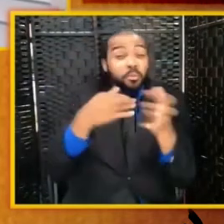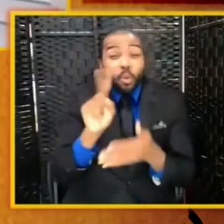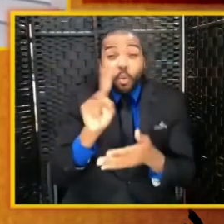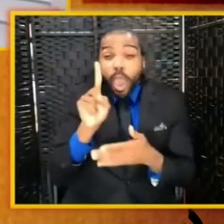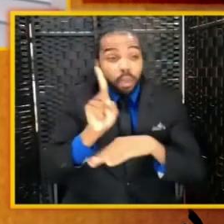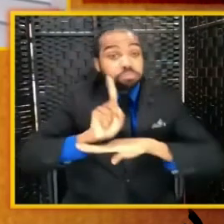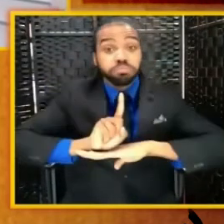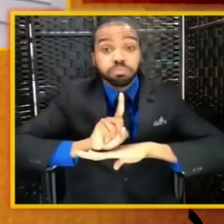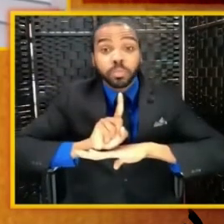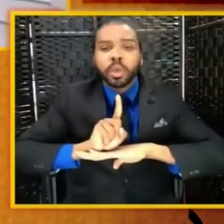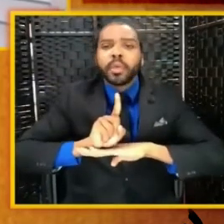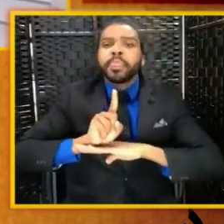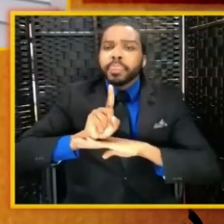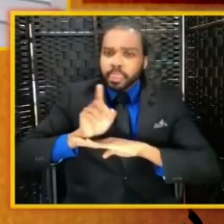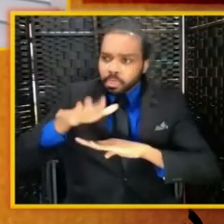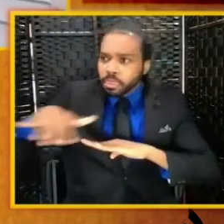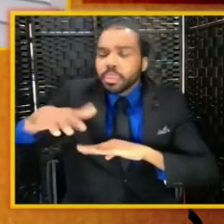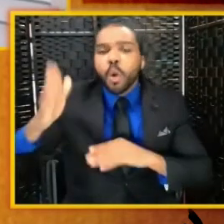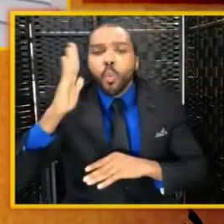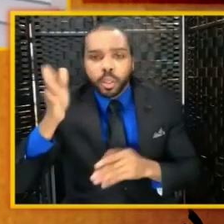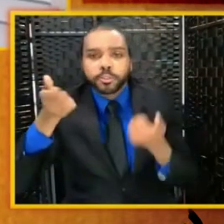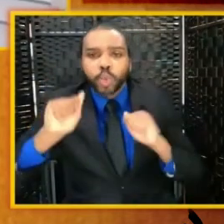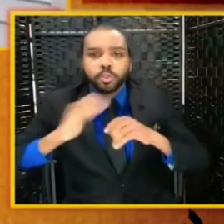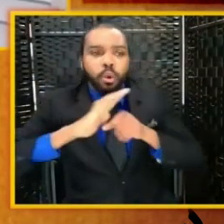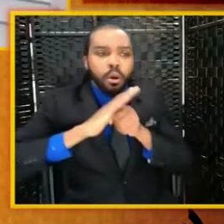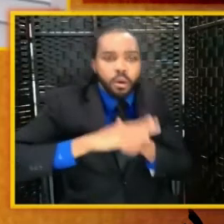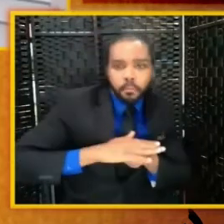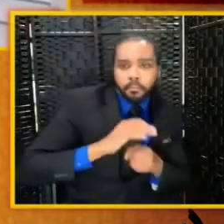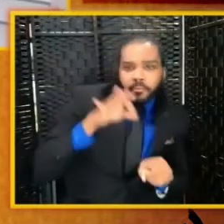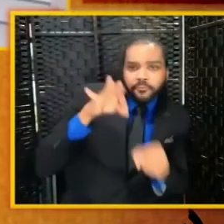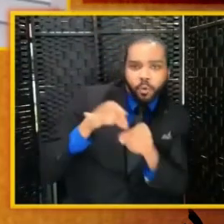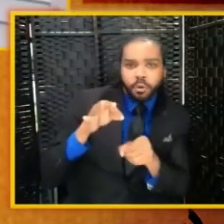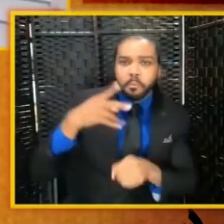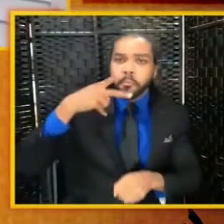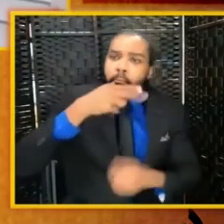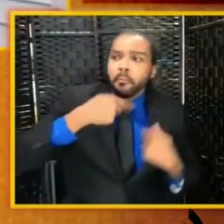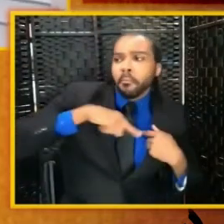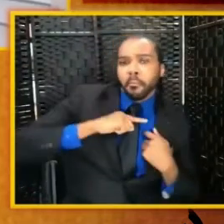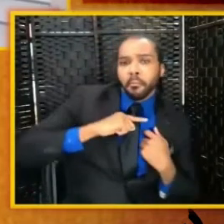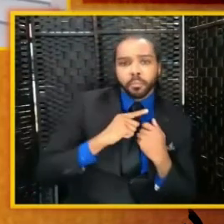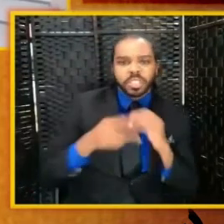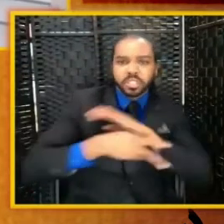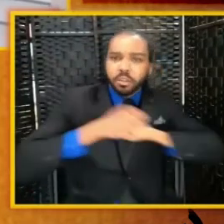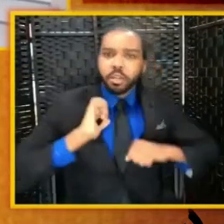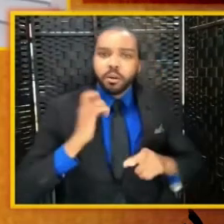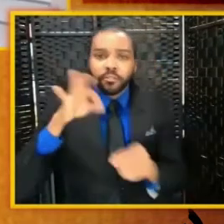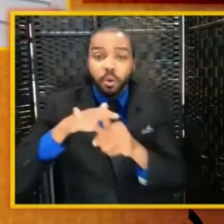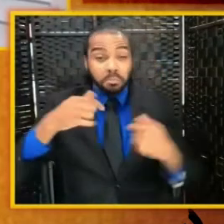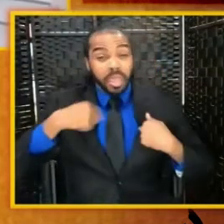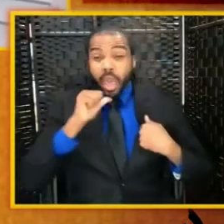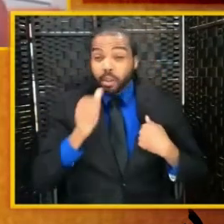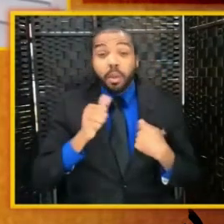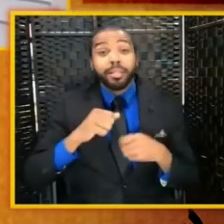those who attempt to silence our voices and steal our choices. I don't fight for voting rights because I just enjoy the act of